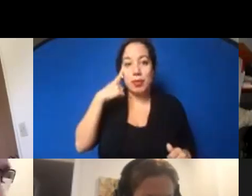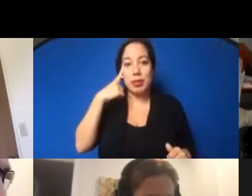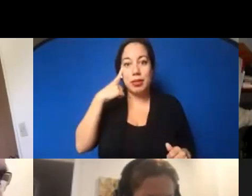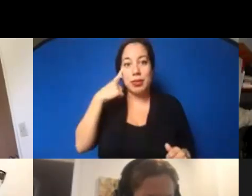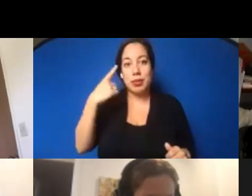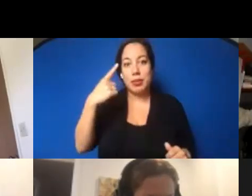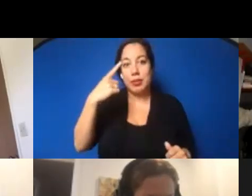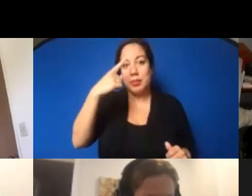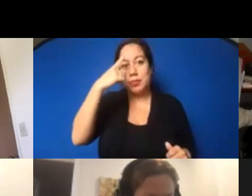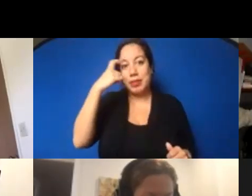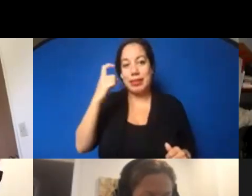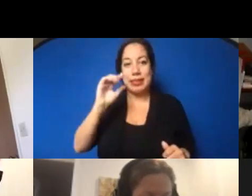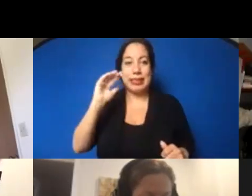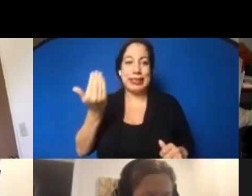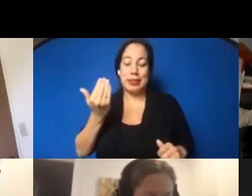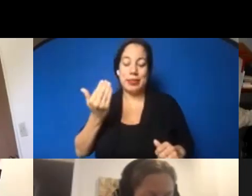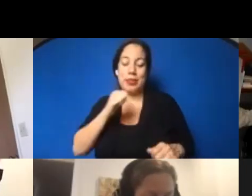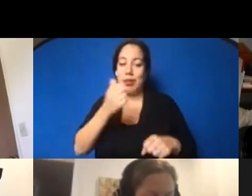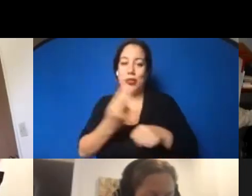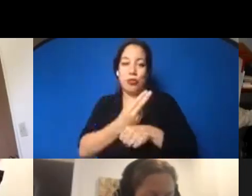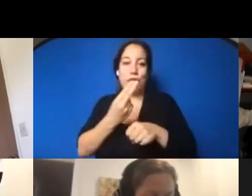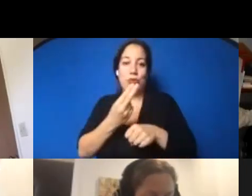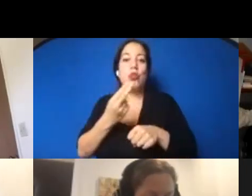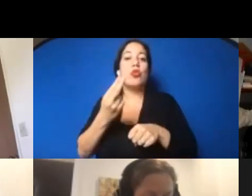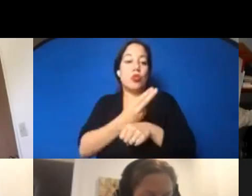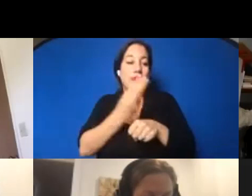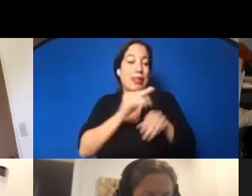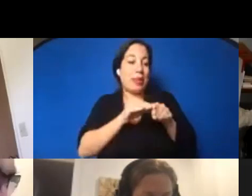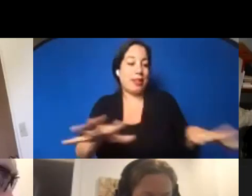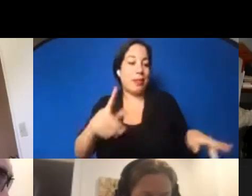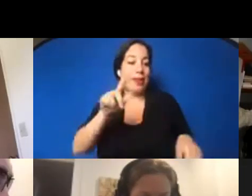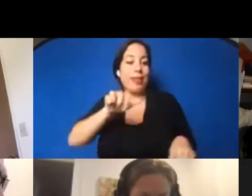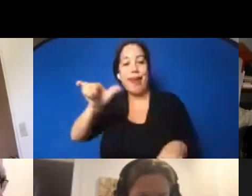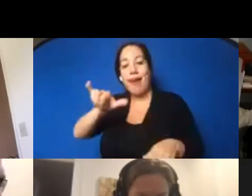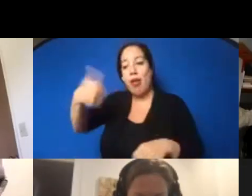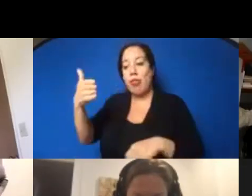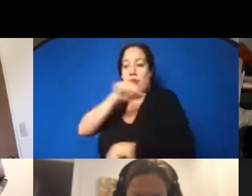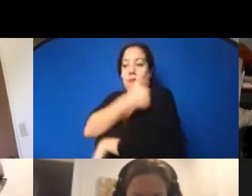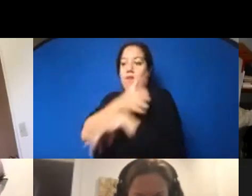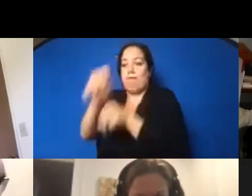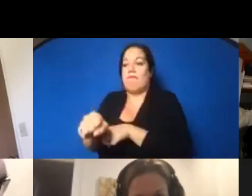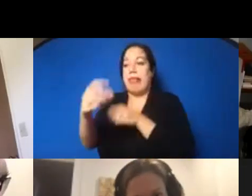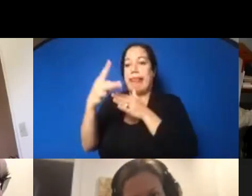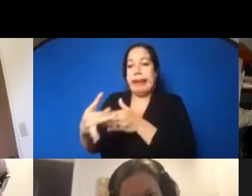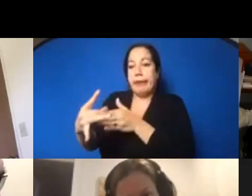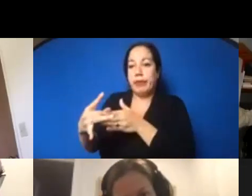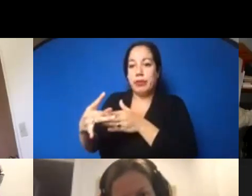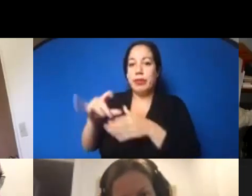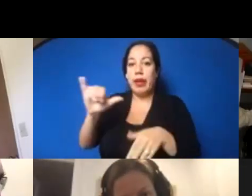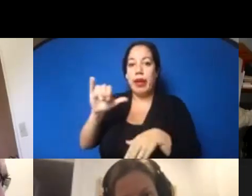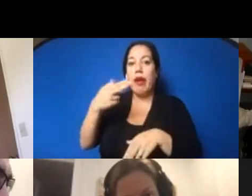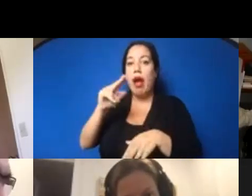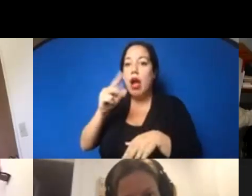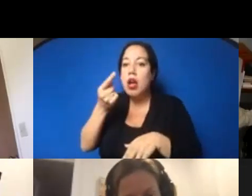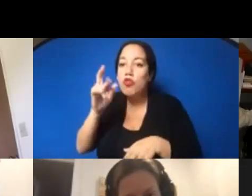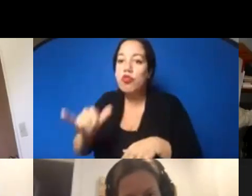using the pandemic as other authoritarian leaders to fight opponents like you have in Hungary or you